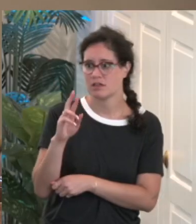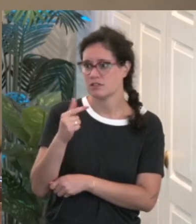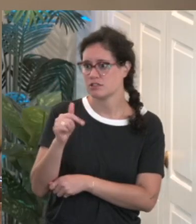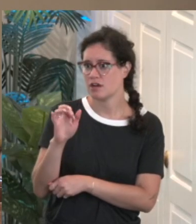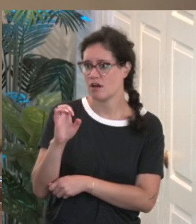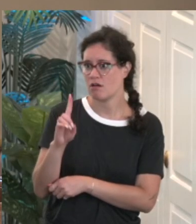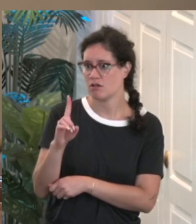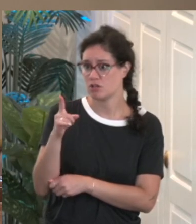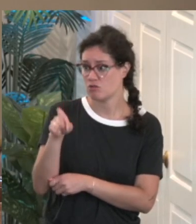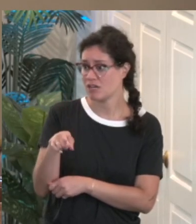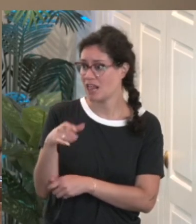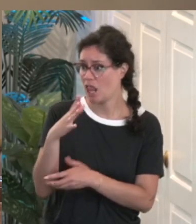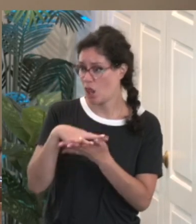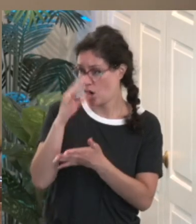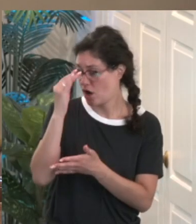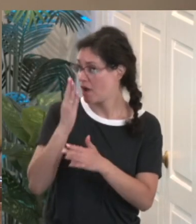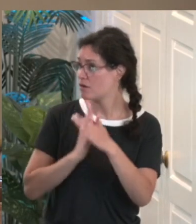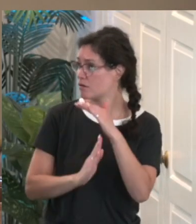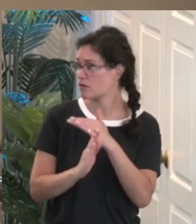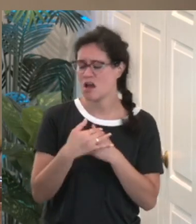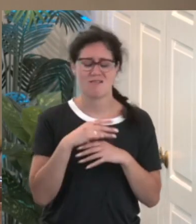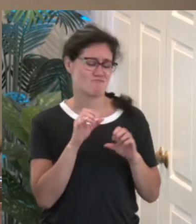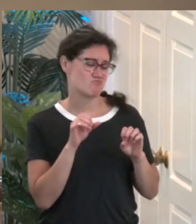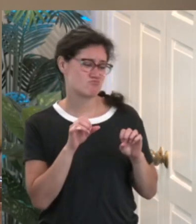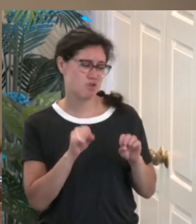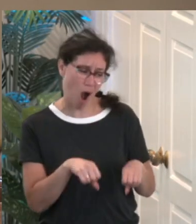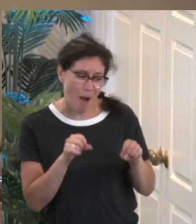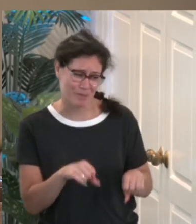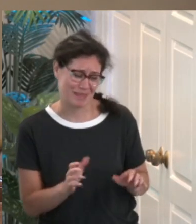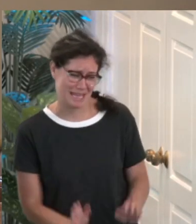humble. And I said, probably, but